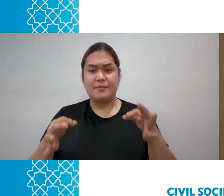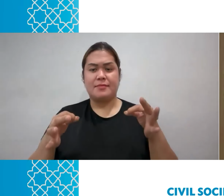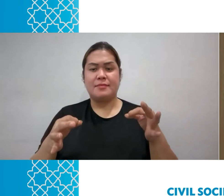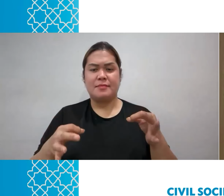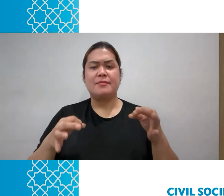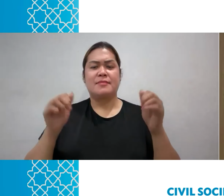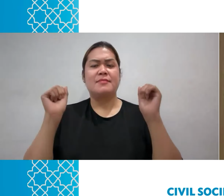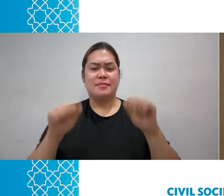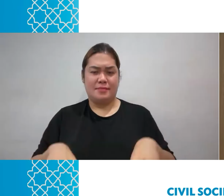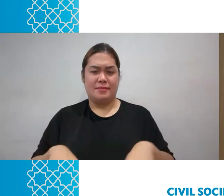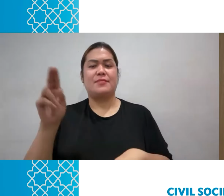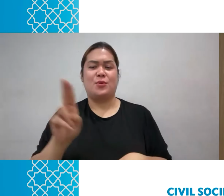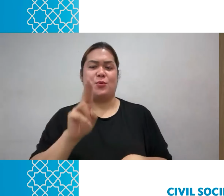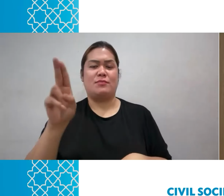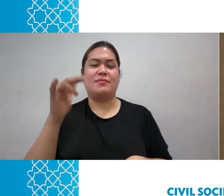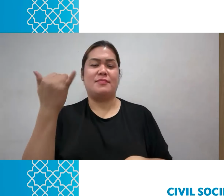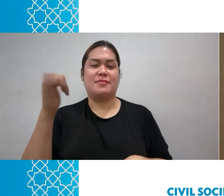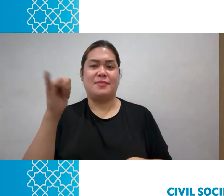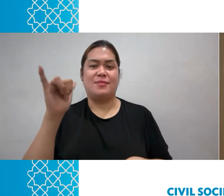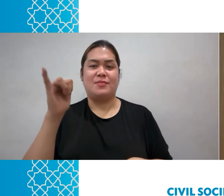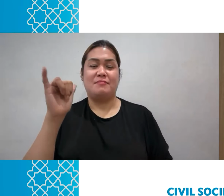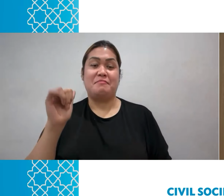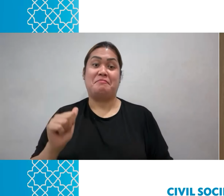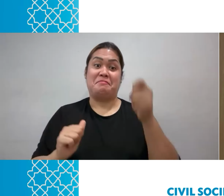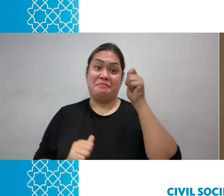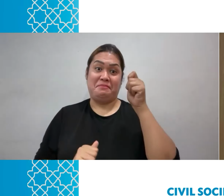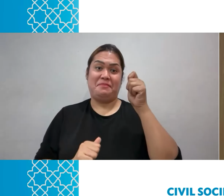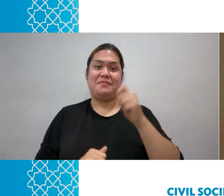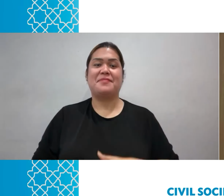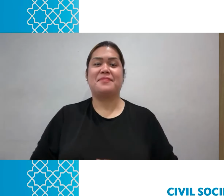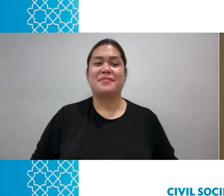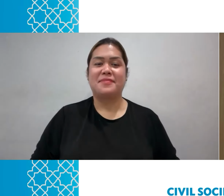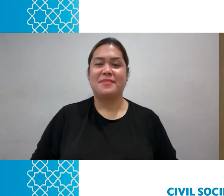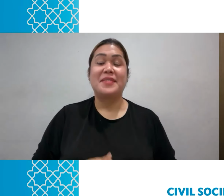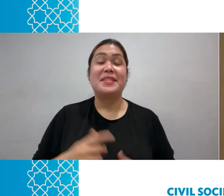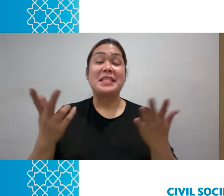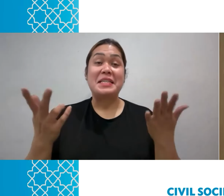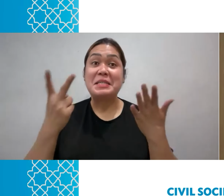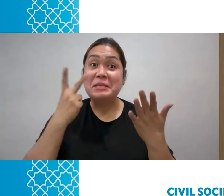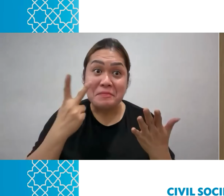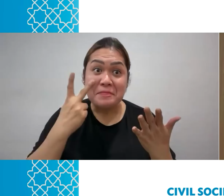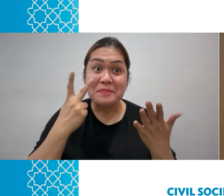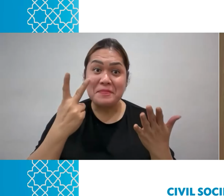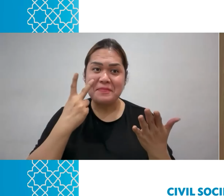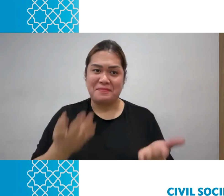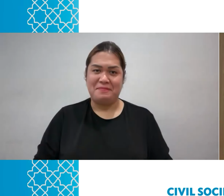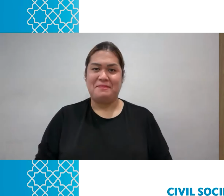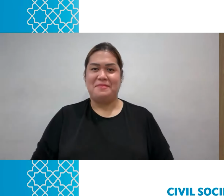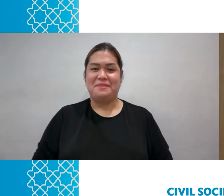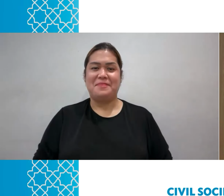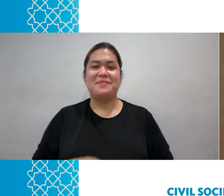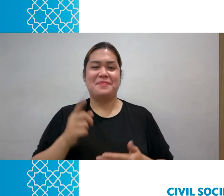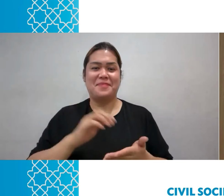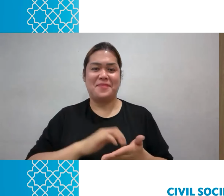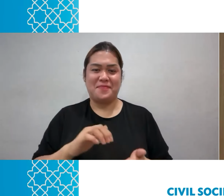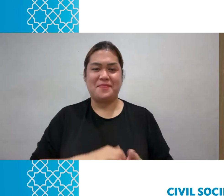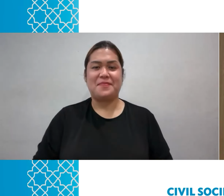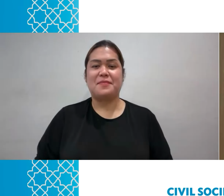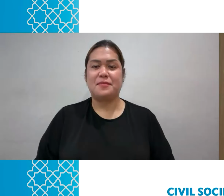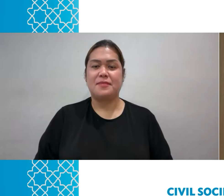sign. Let's give it a try. One quick practice. Here's your test.